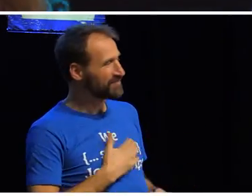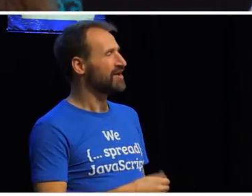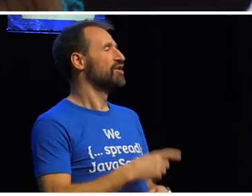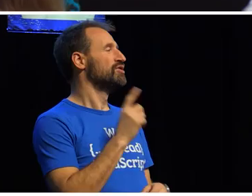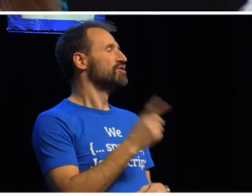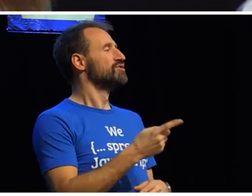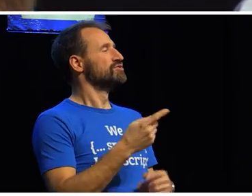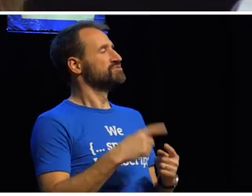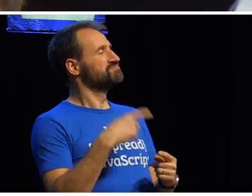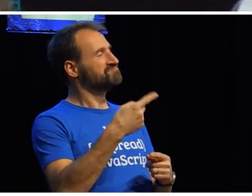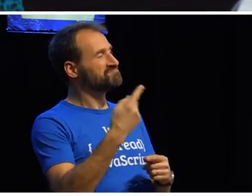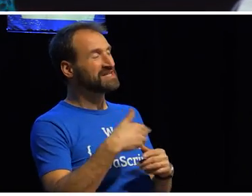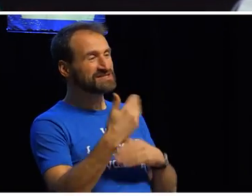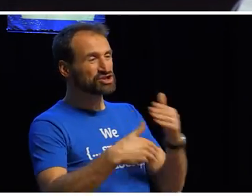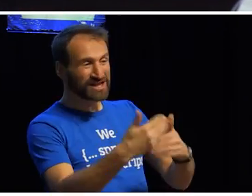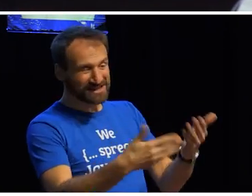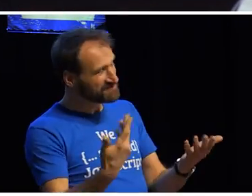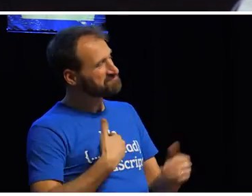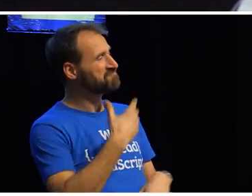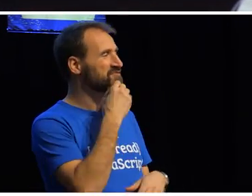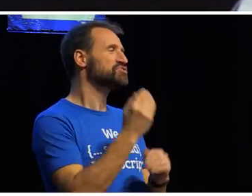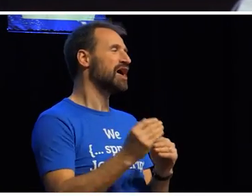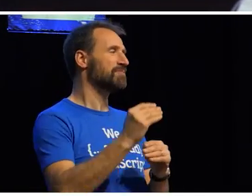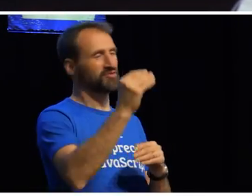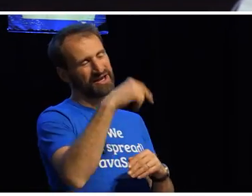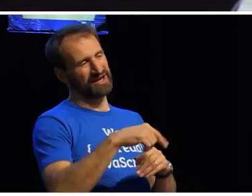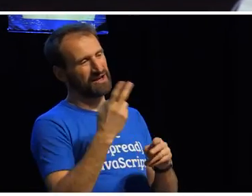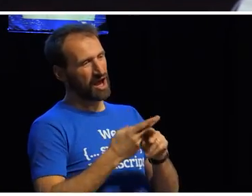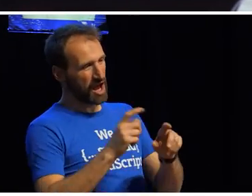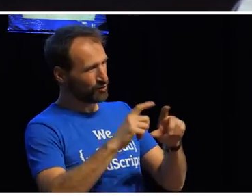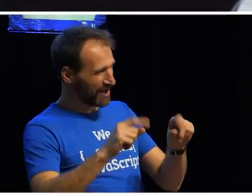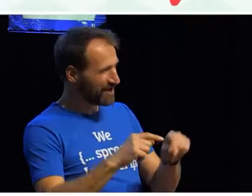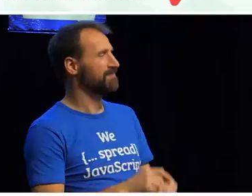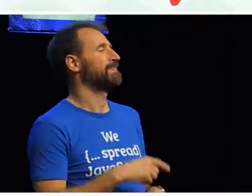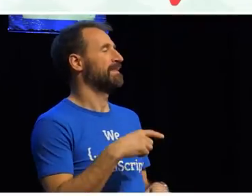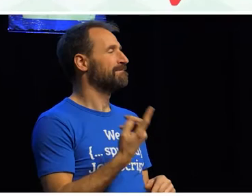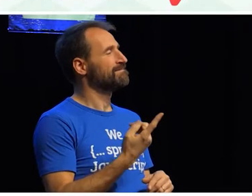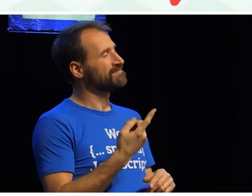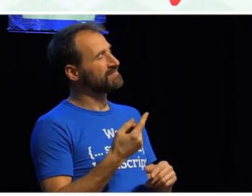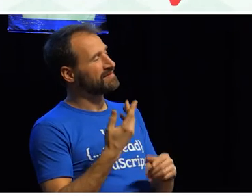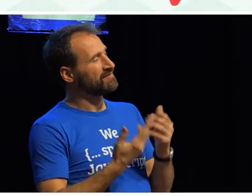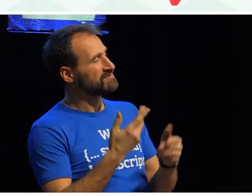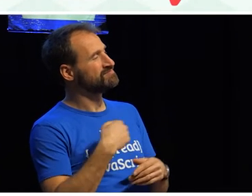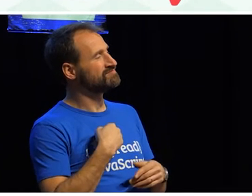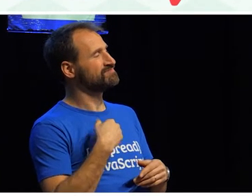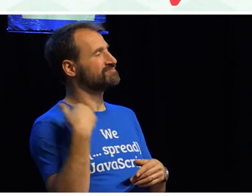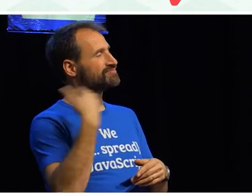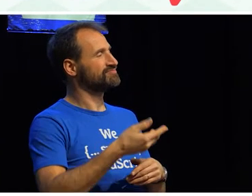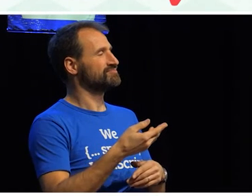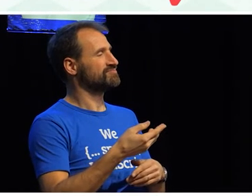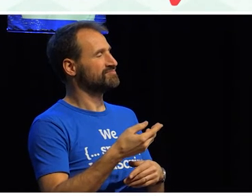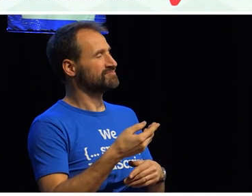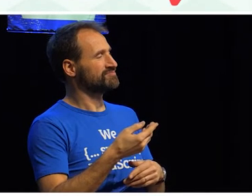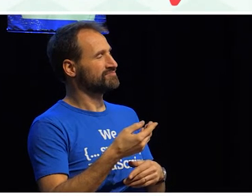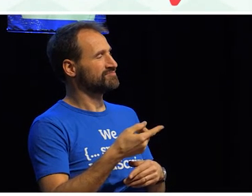hardware, software, some of the stuff I've already done. Maybe in the future, I want to use RFID, which, you know, scan the credit card and stuff, but also